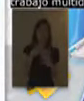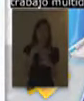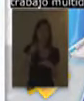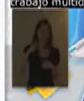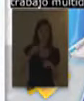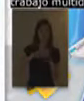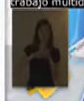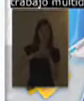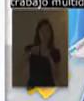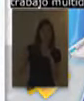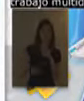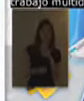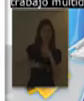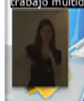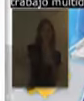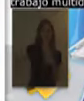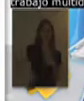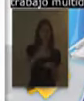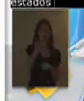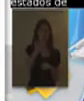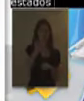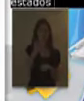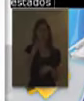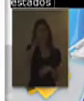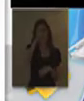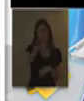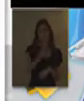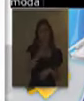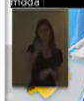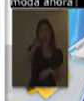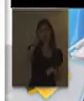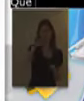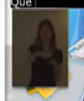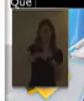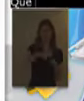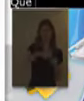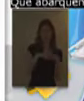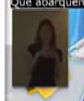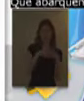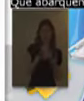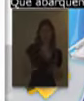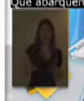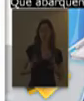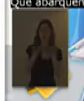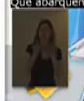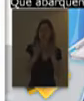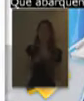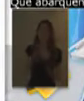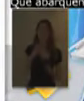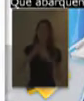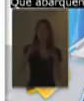trendy at the moment. They include more psychosocial